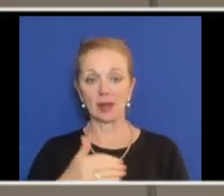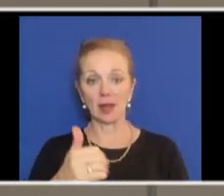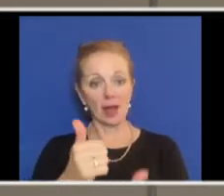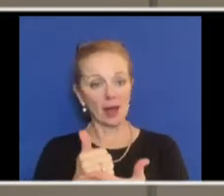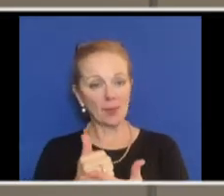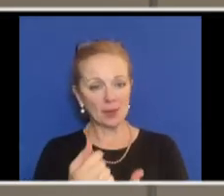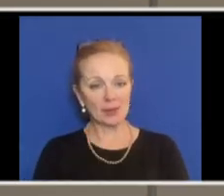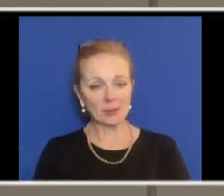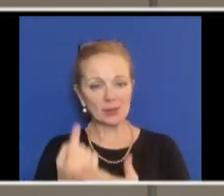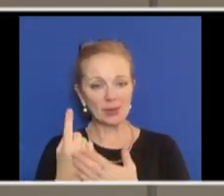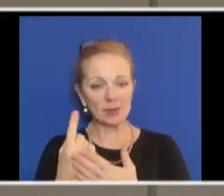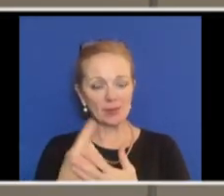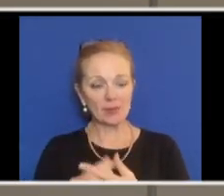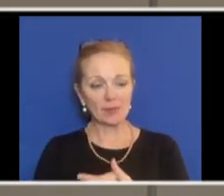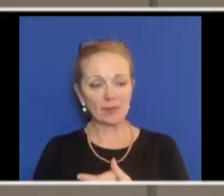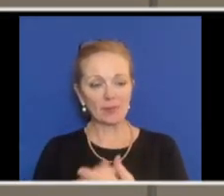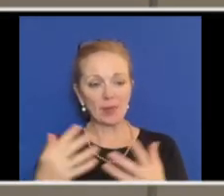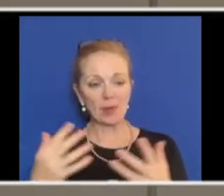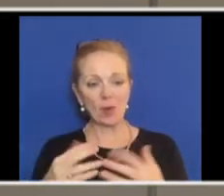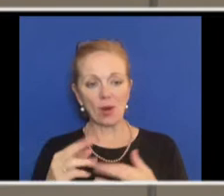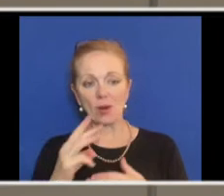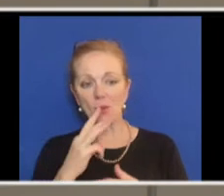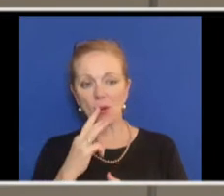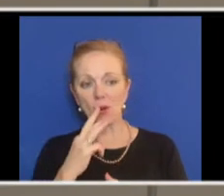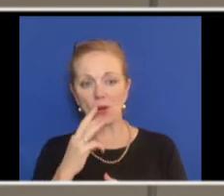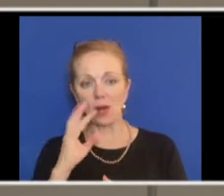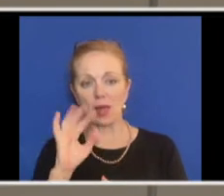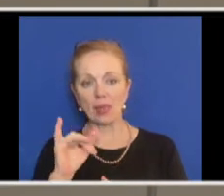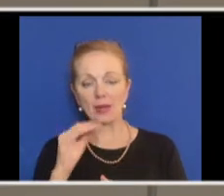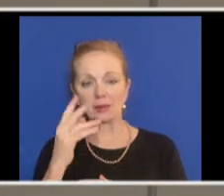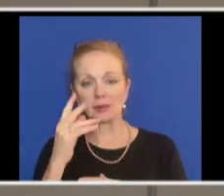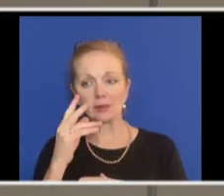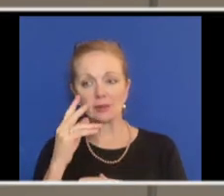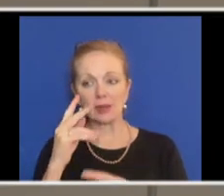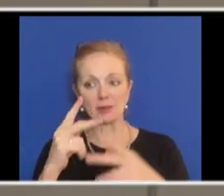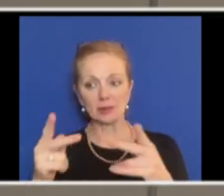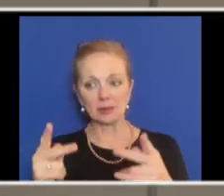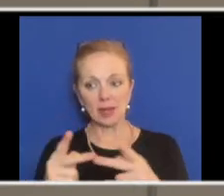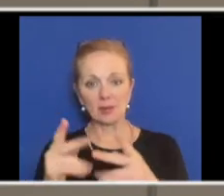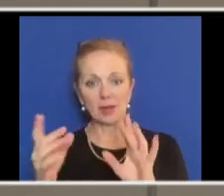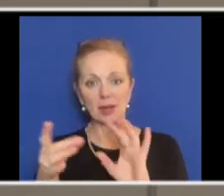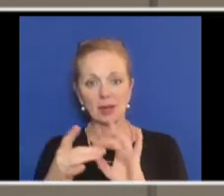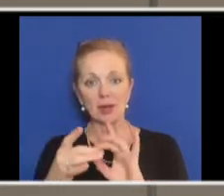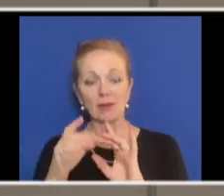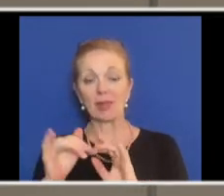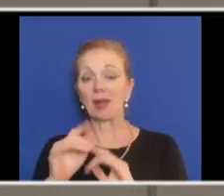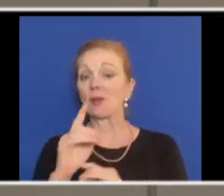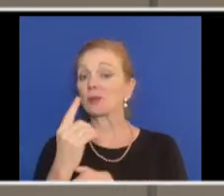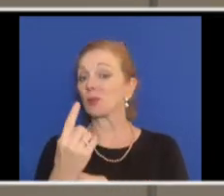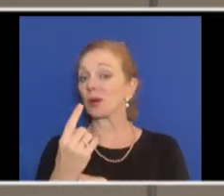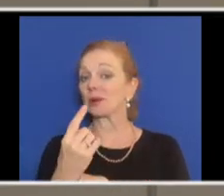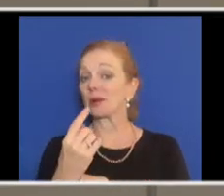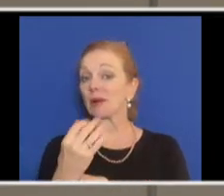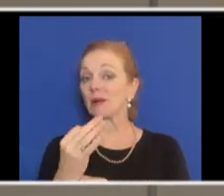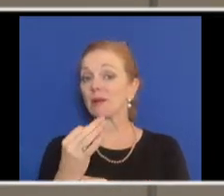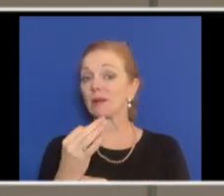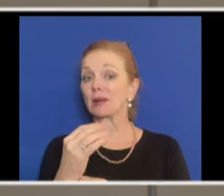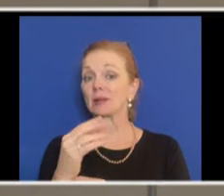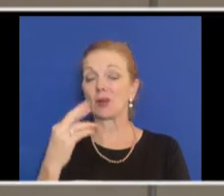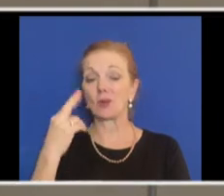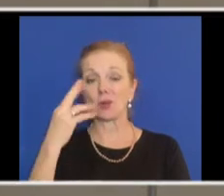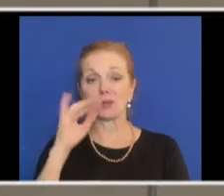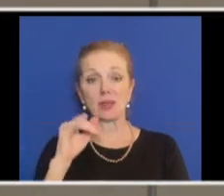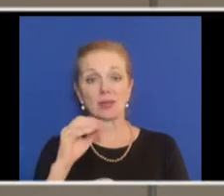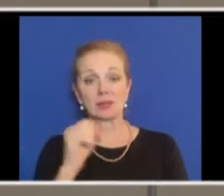understand what water would this site be tapping into if this was one of the reasons